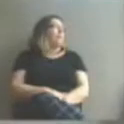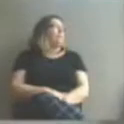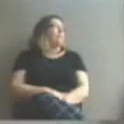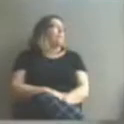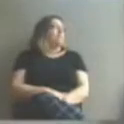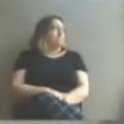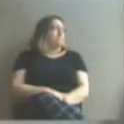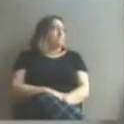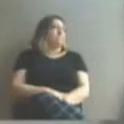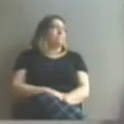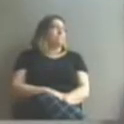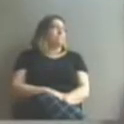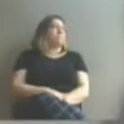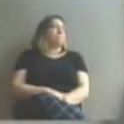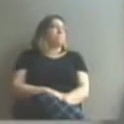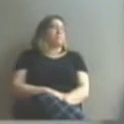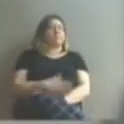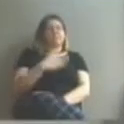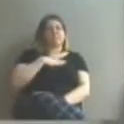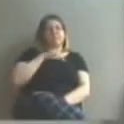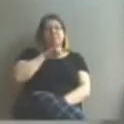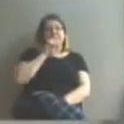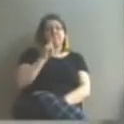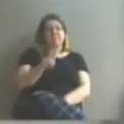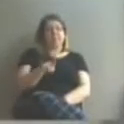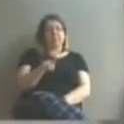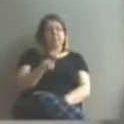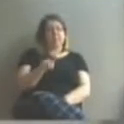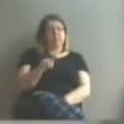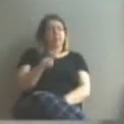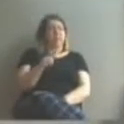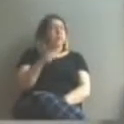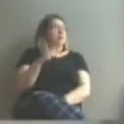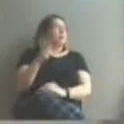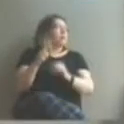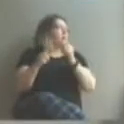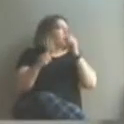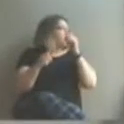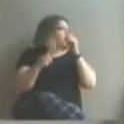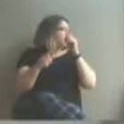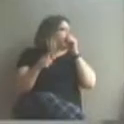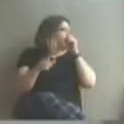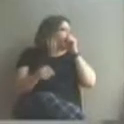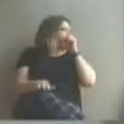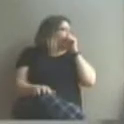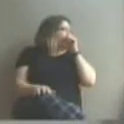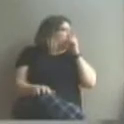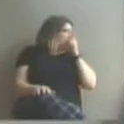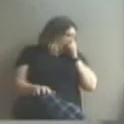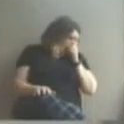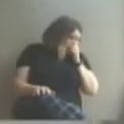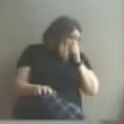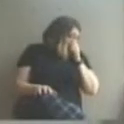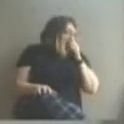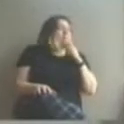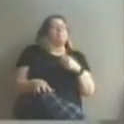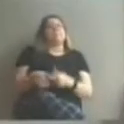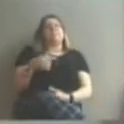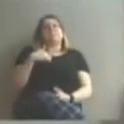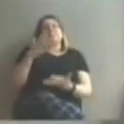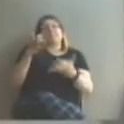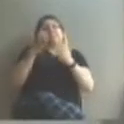Okay, so what my questions are, just a couple. First of all, I do want to ask